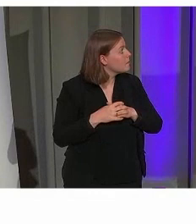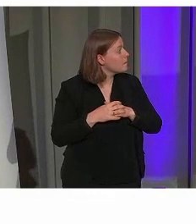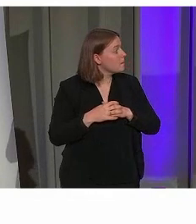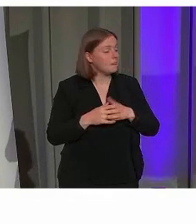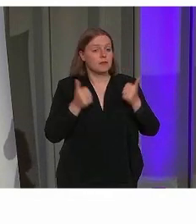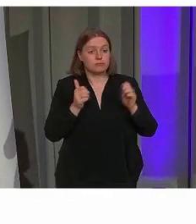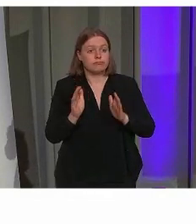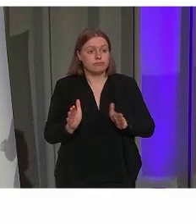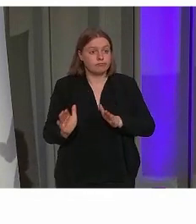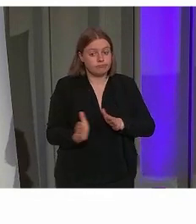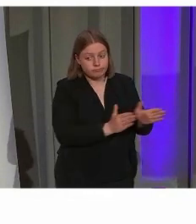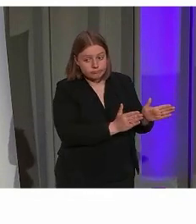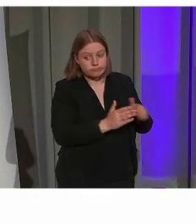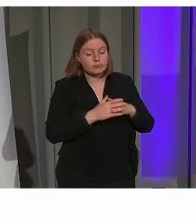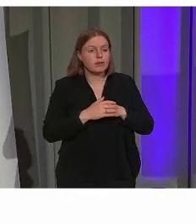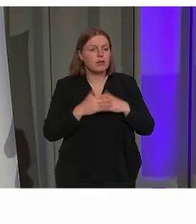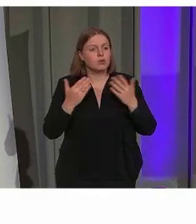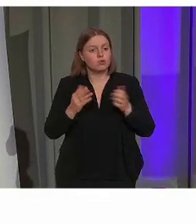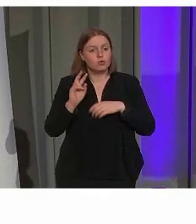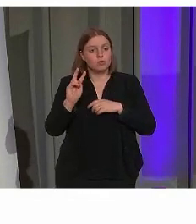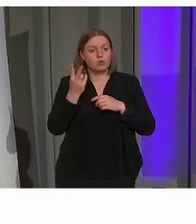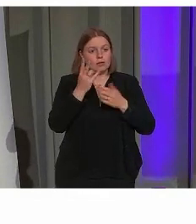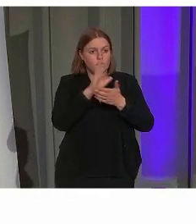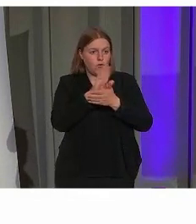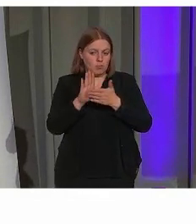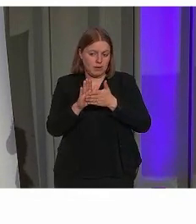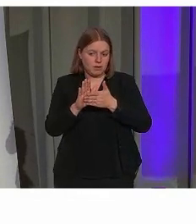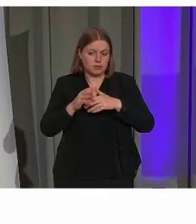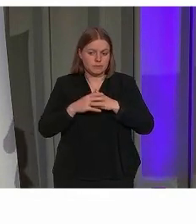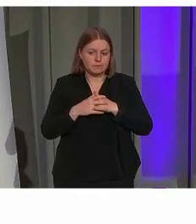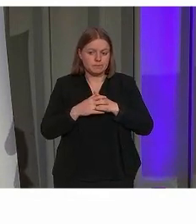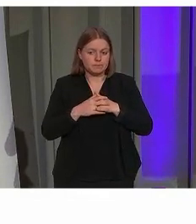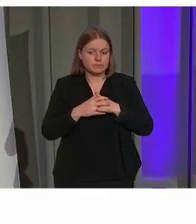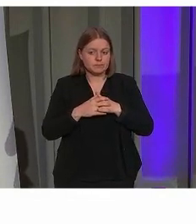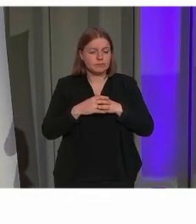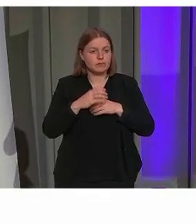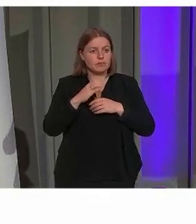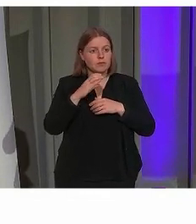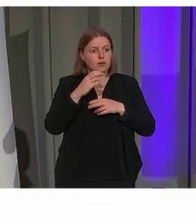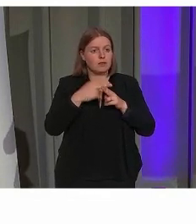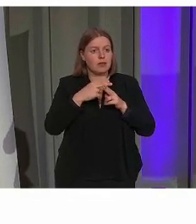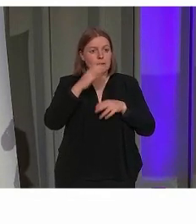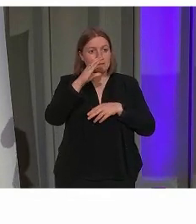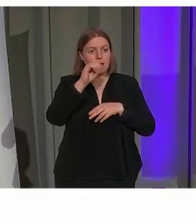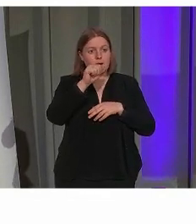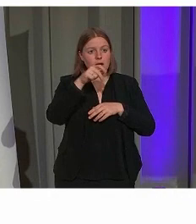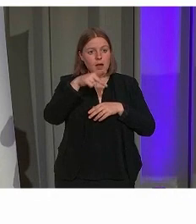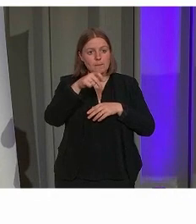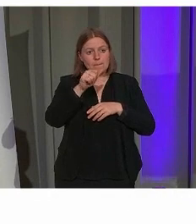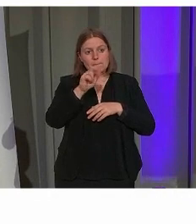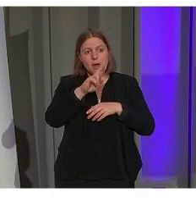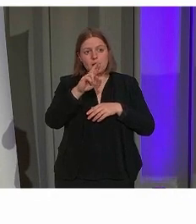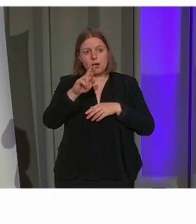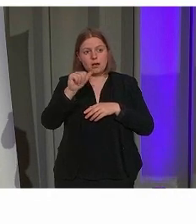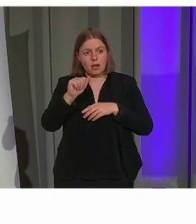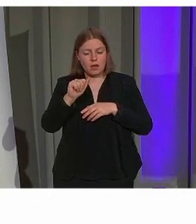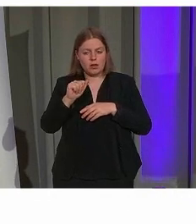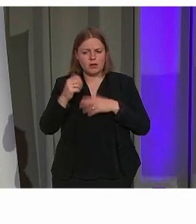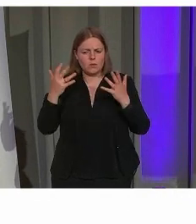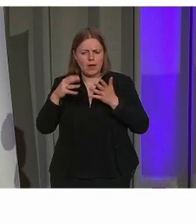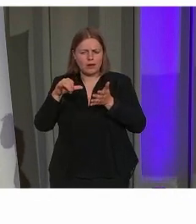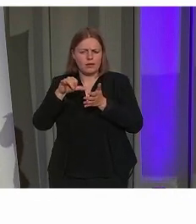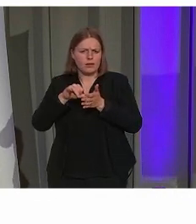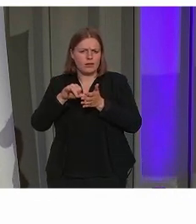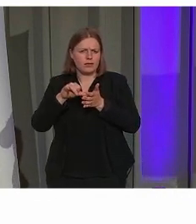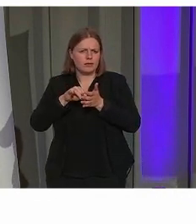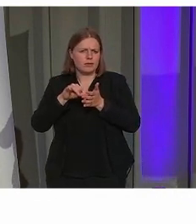Well, and let's go with the other example. The other example is Cáparra in